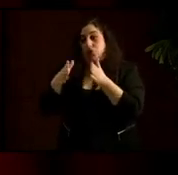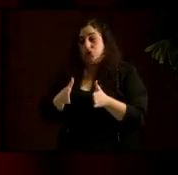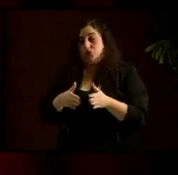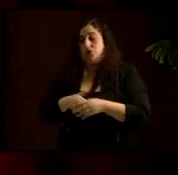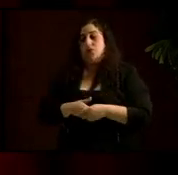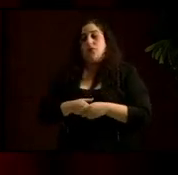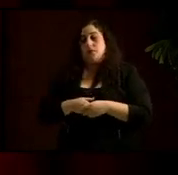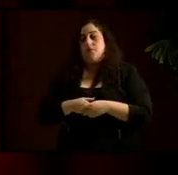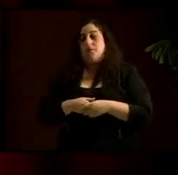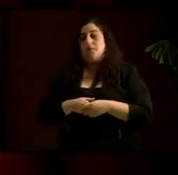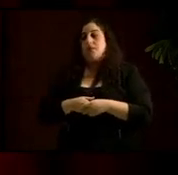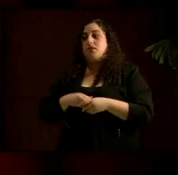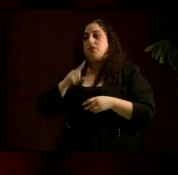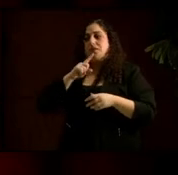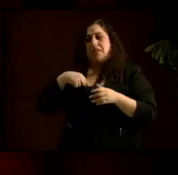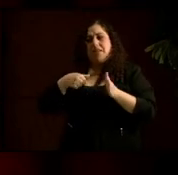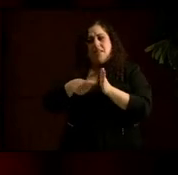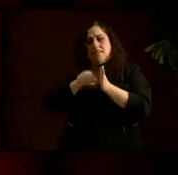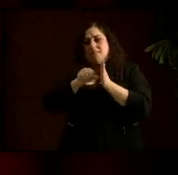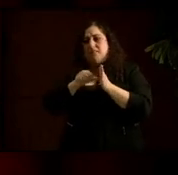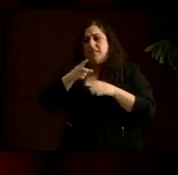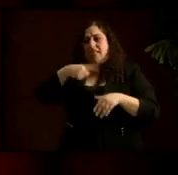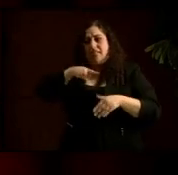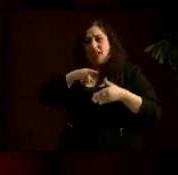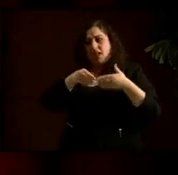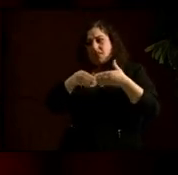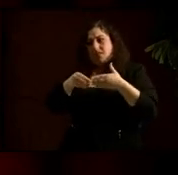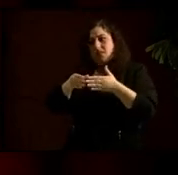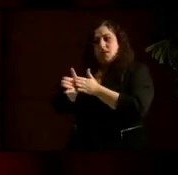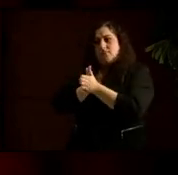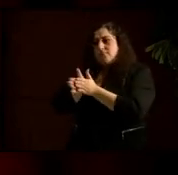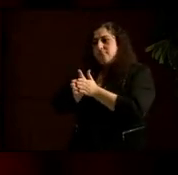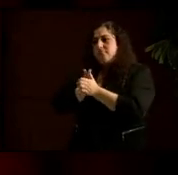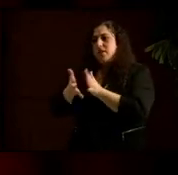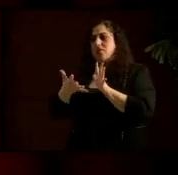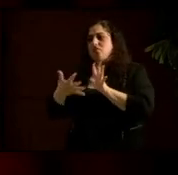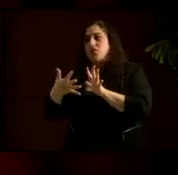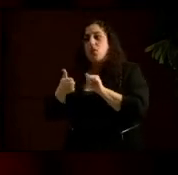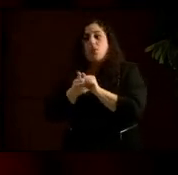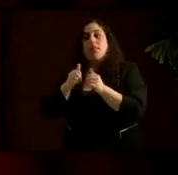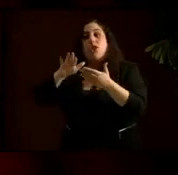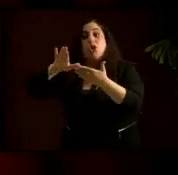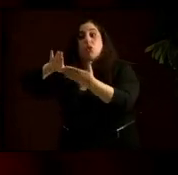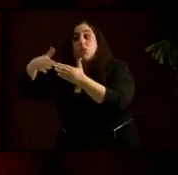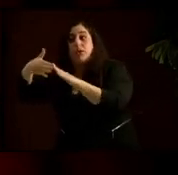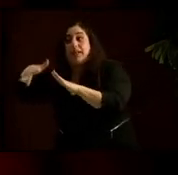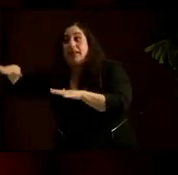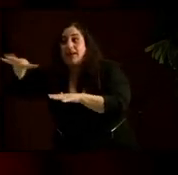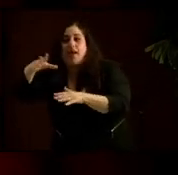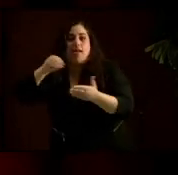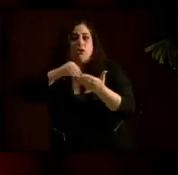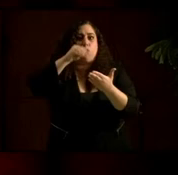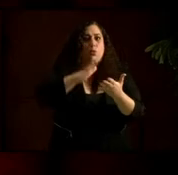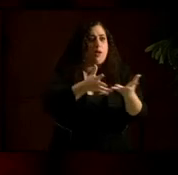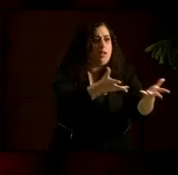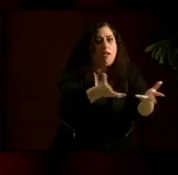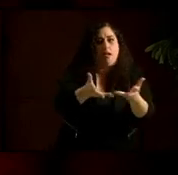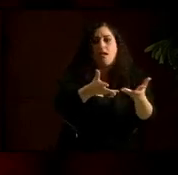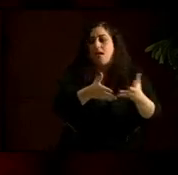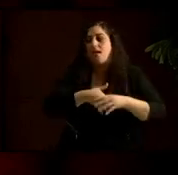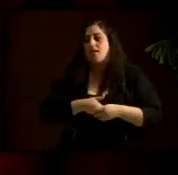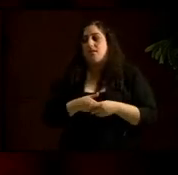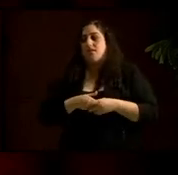their eagerness to engage their student colleagues and the larger community. It is also this unrelenting motivation that helps them balance